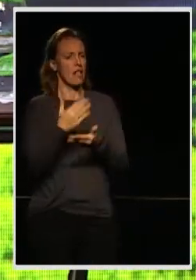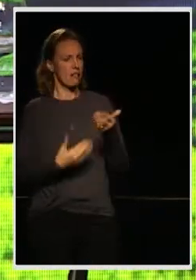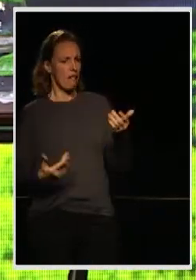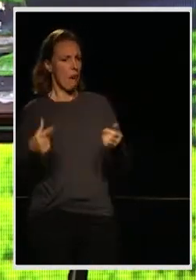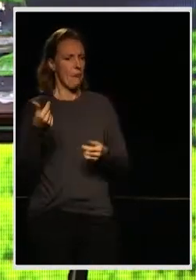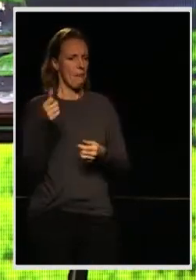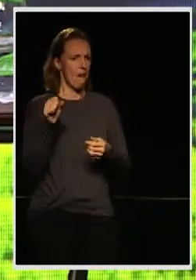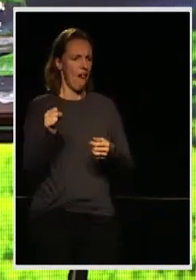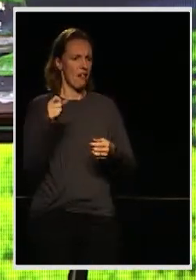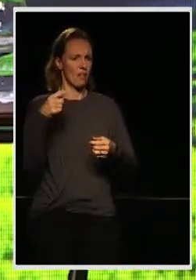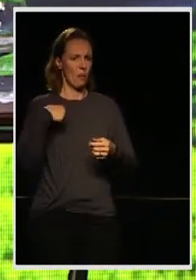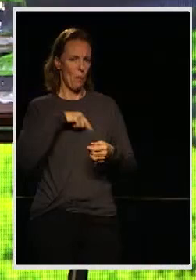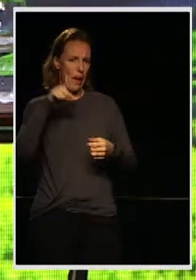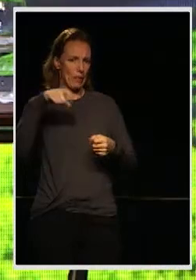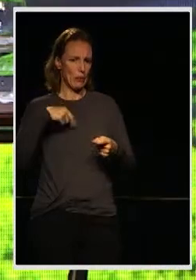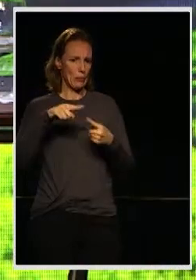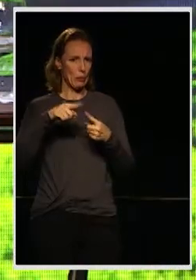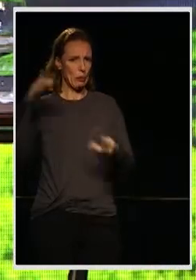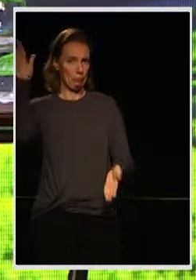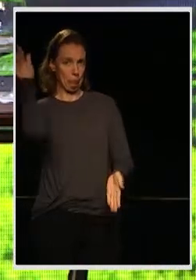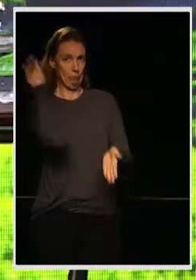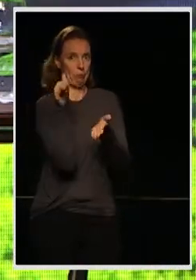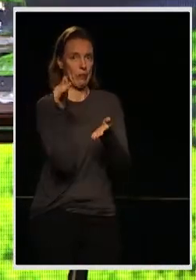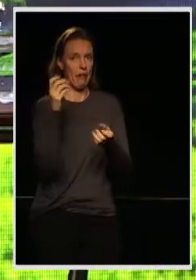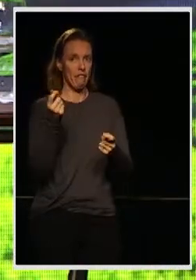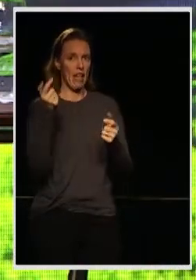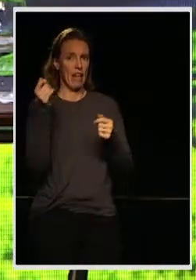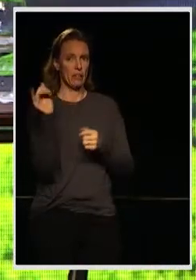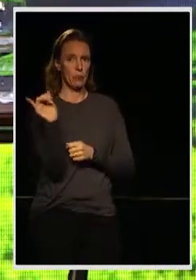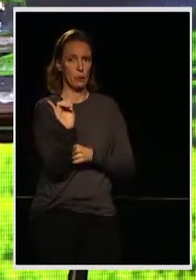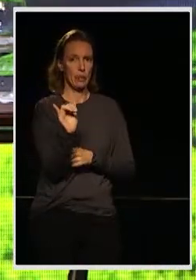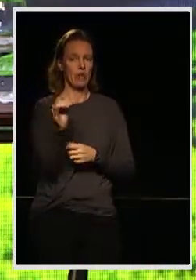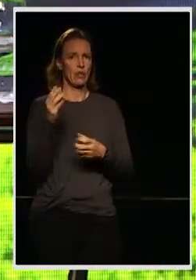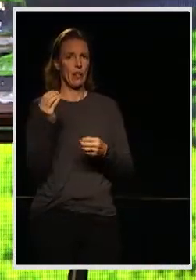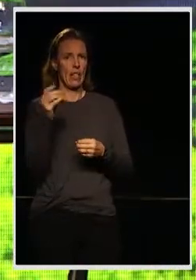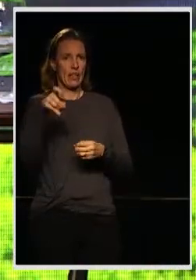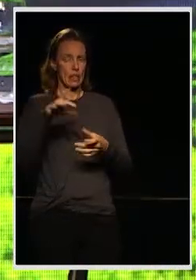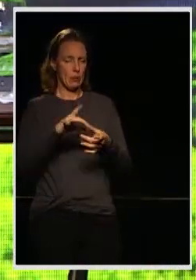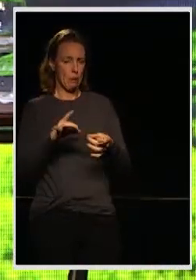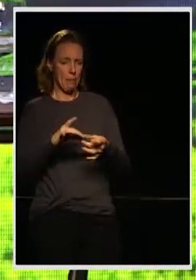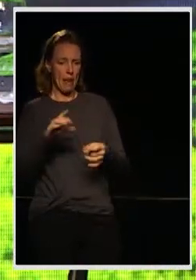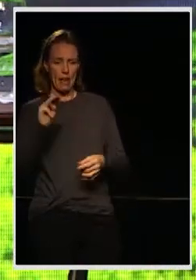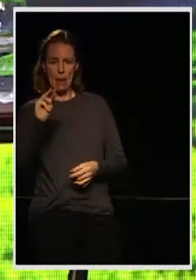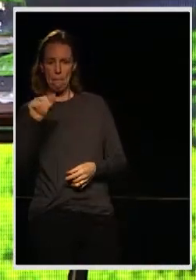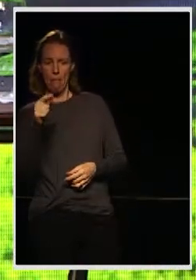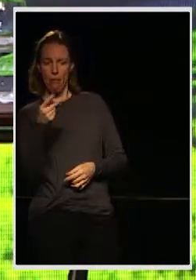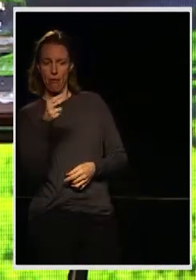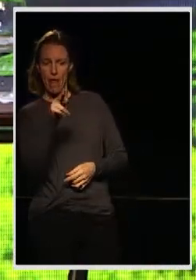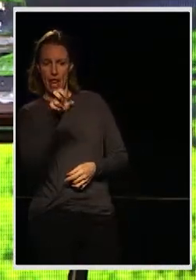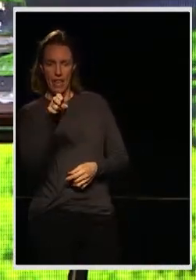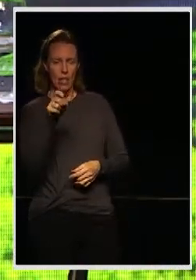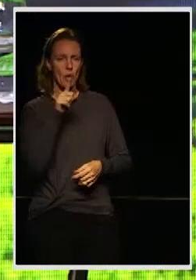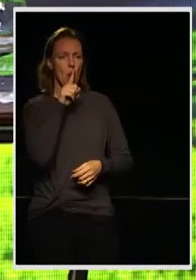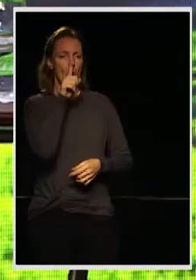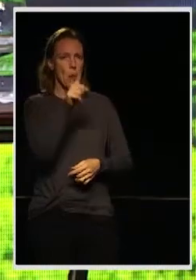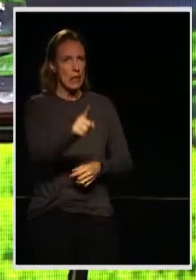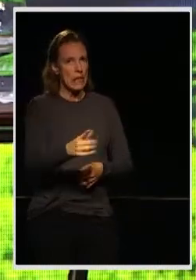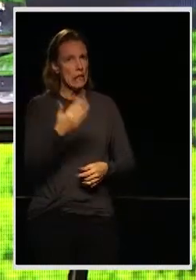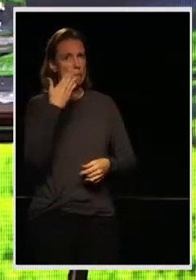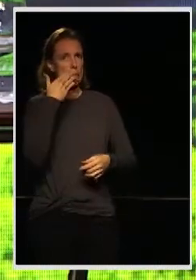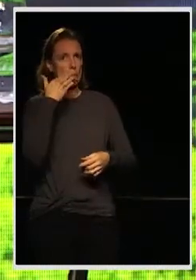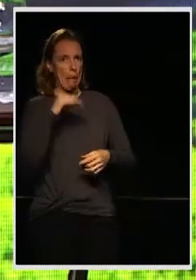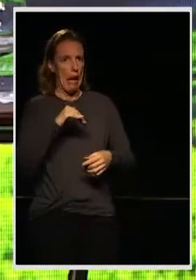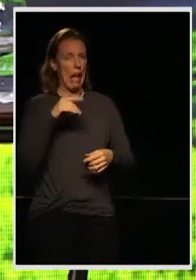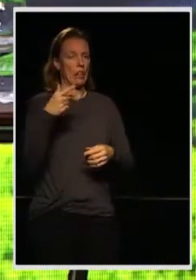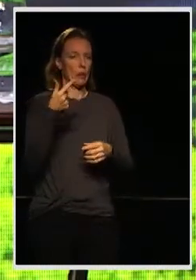need to get down faster as well. So I need to mention methane, which is a really potent greenhouse gas that